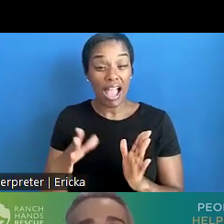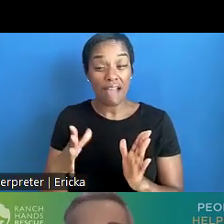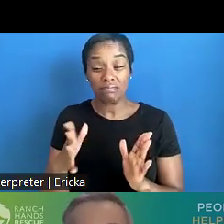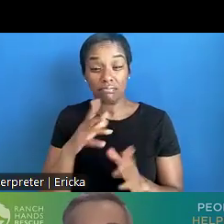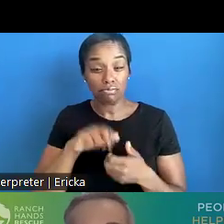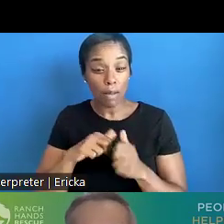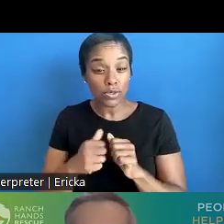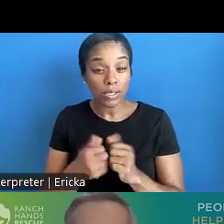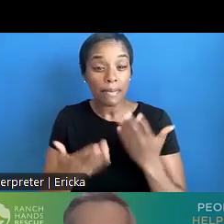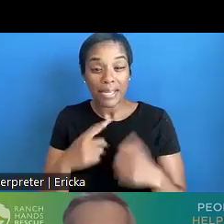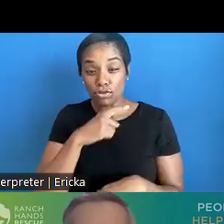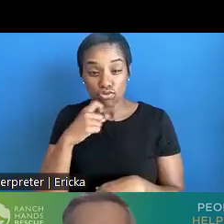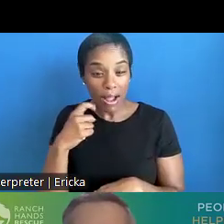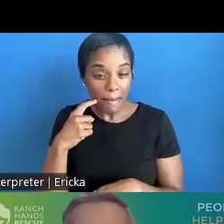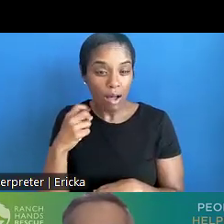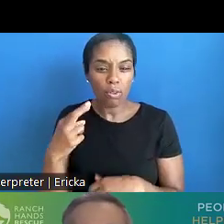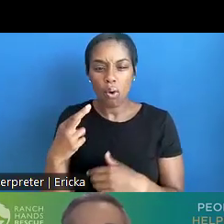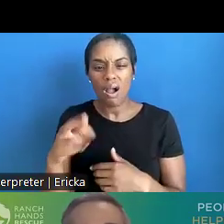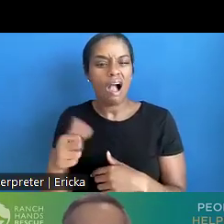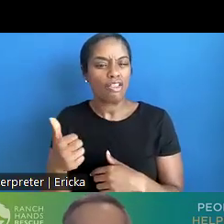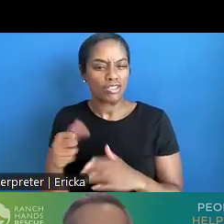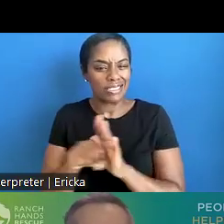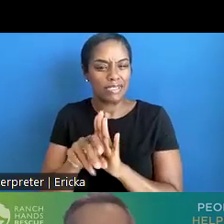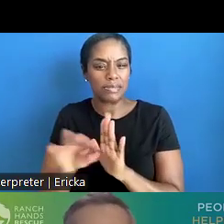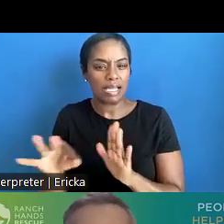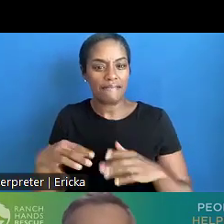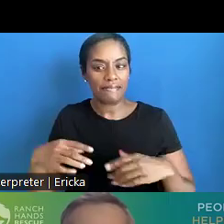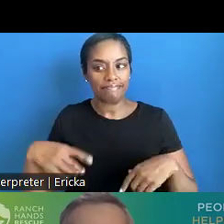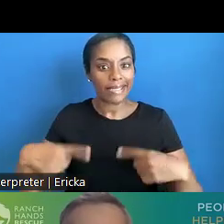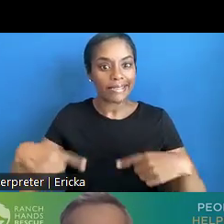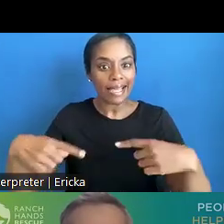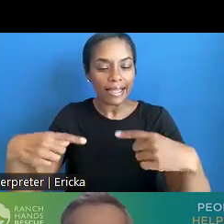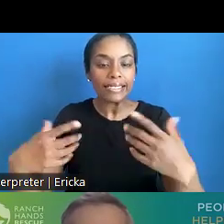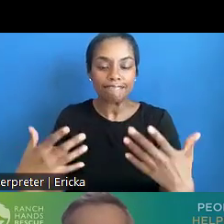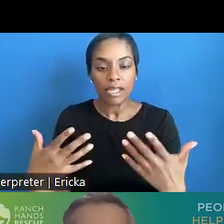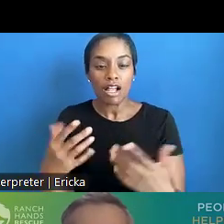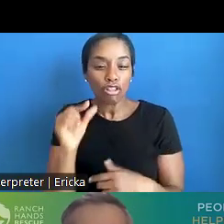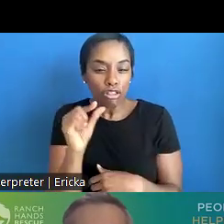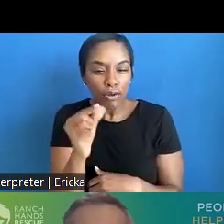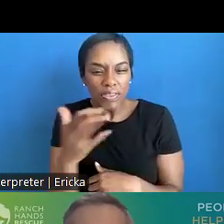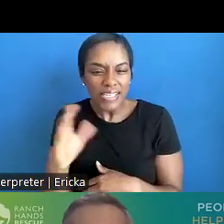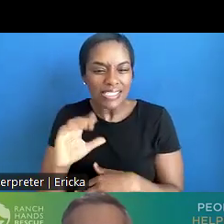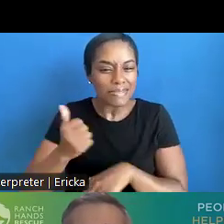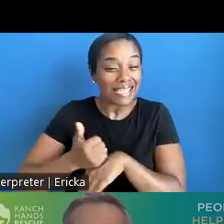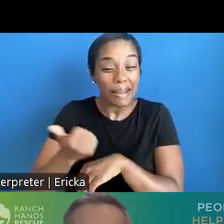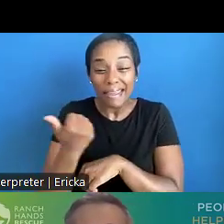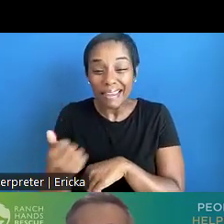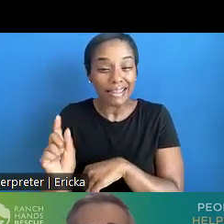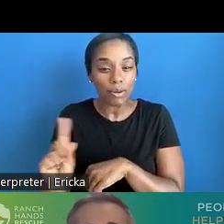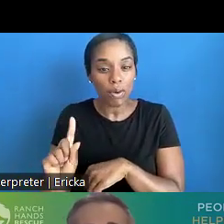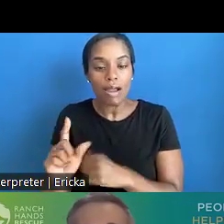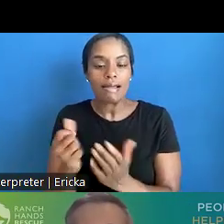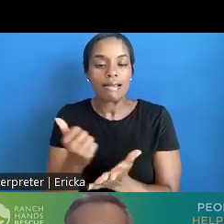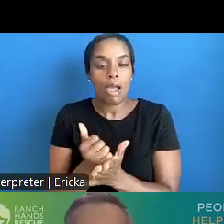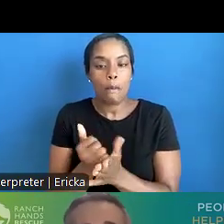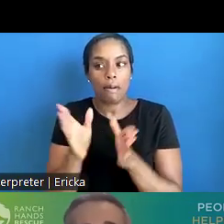of the high degree of anxiety that they're experiencing. So it's these little touches that can be put in place pretty much anywhere that can help an individual